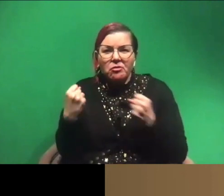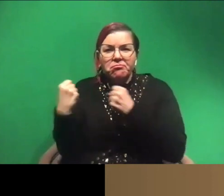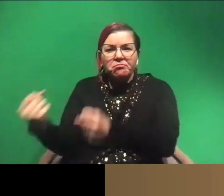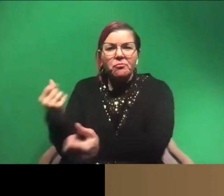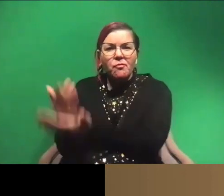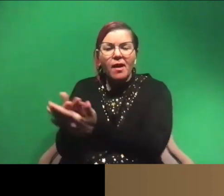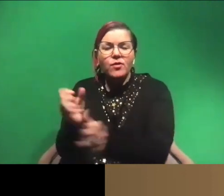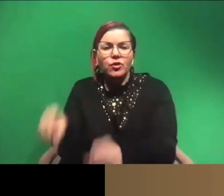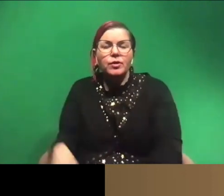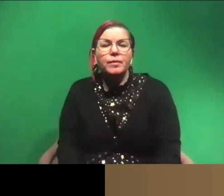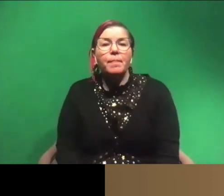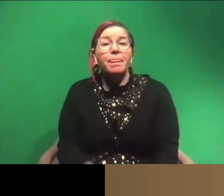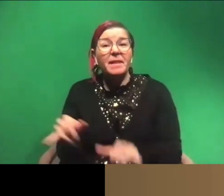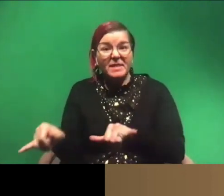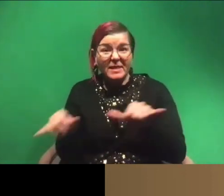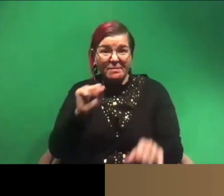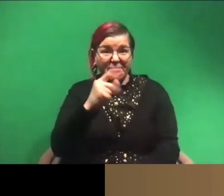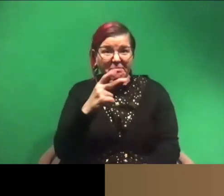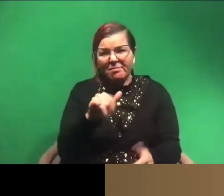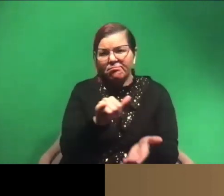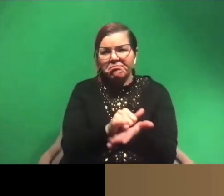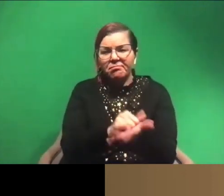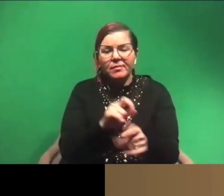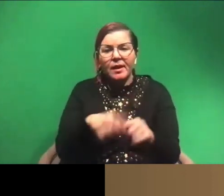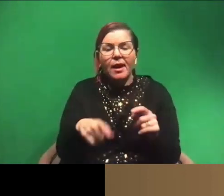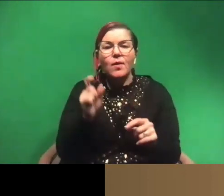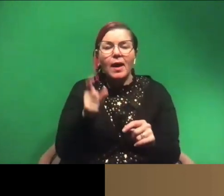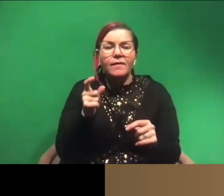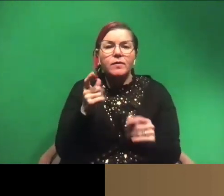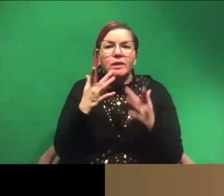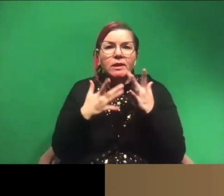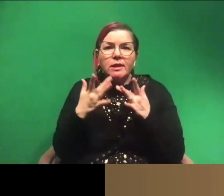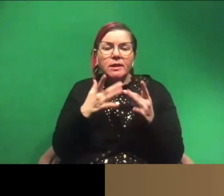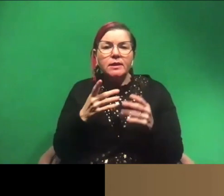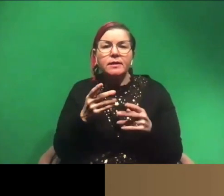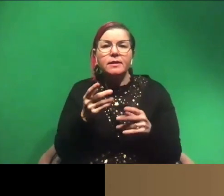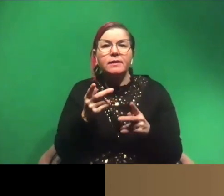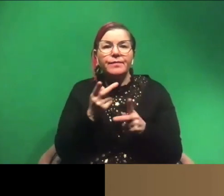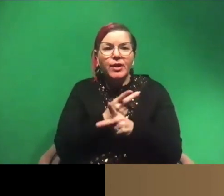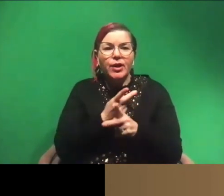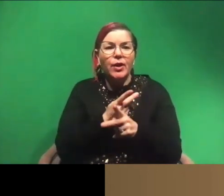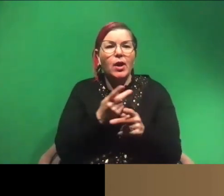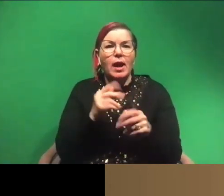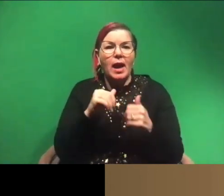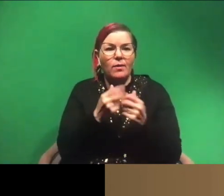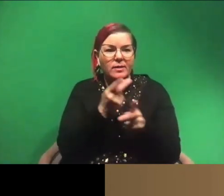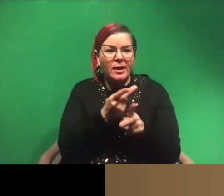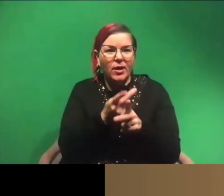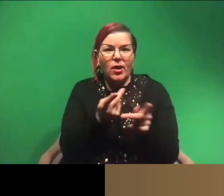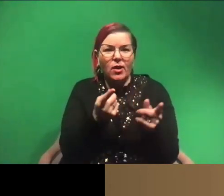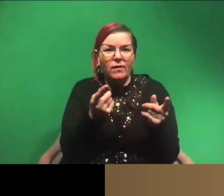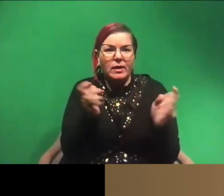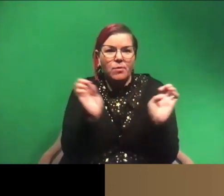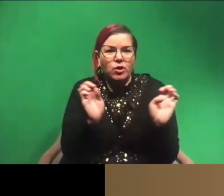hospital. That's not the same as when you're actually in space and you really have to do absolutely everything to take care of what would be a real